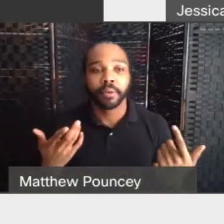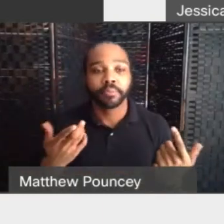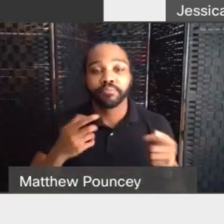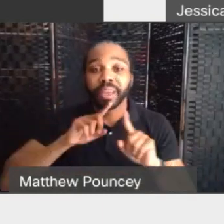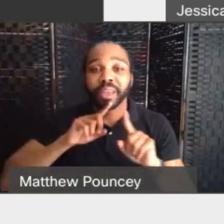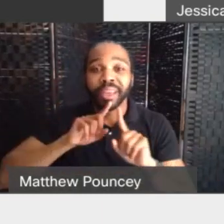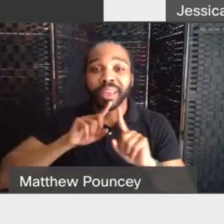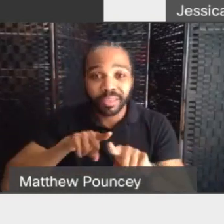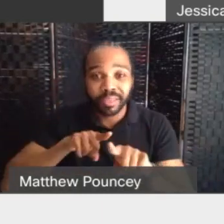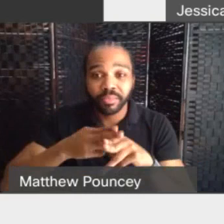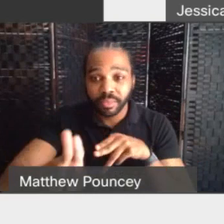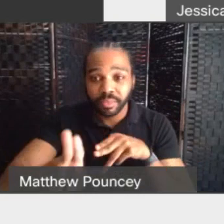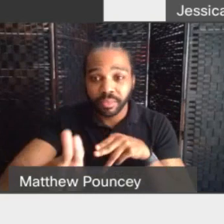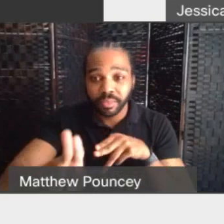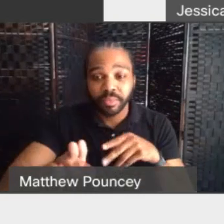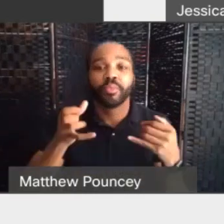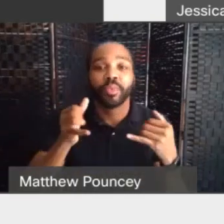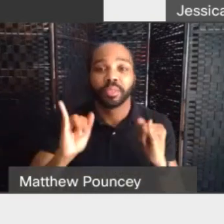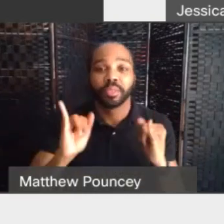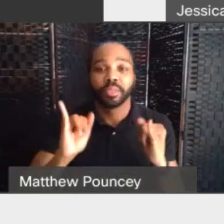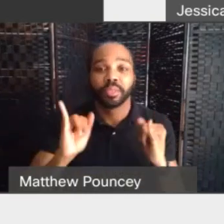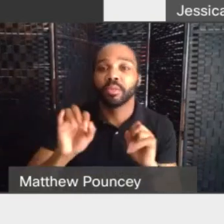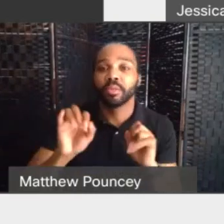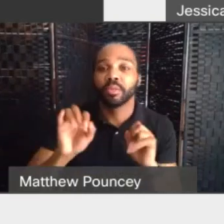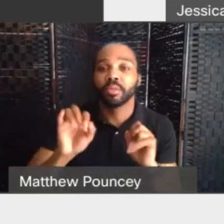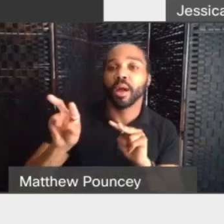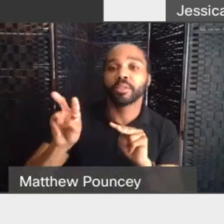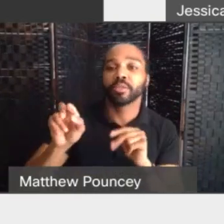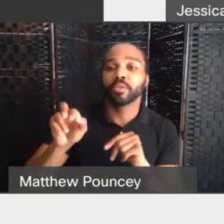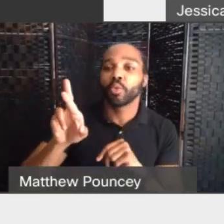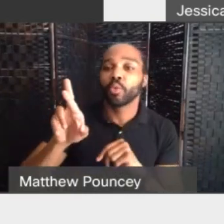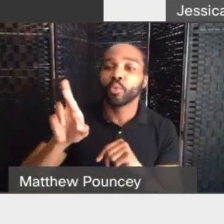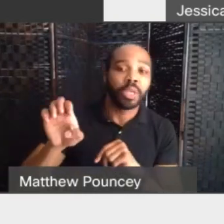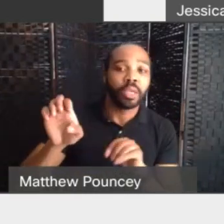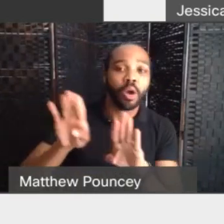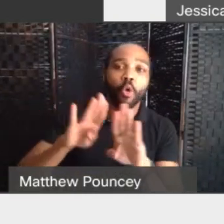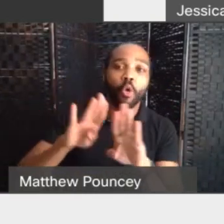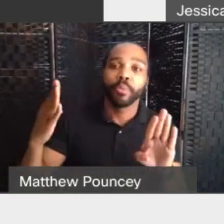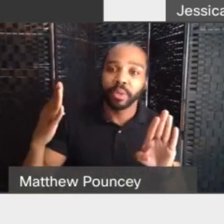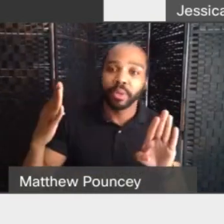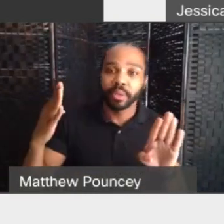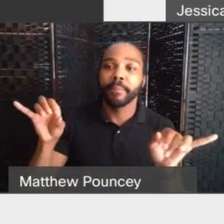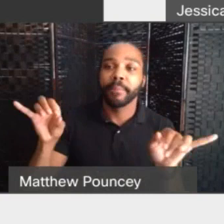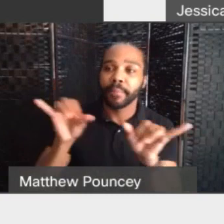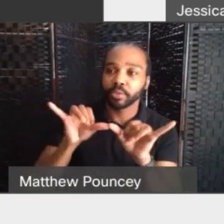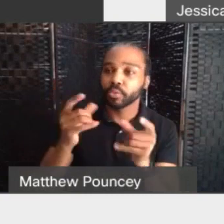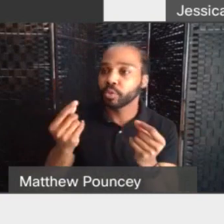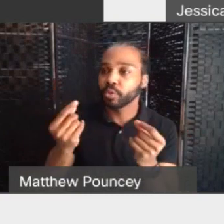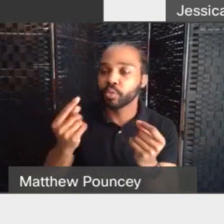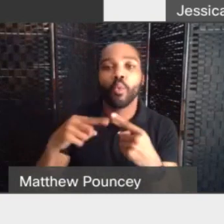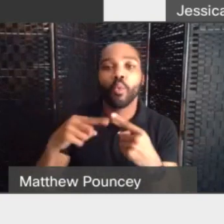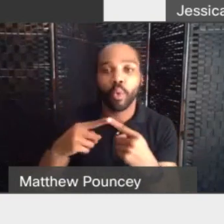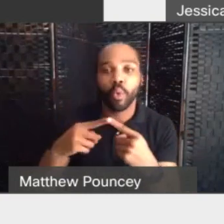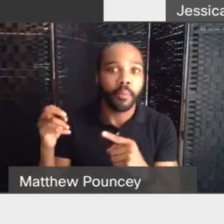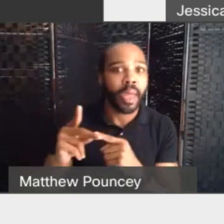watch the reopening metrics in terms of when we go back. And as I said before,